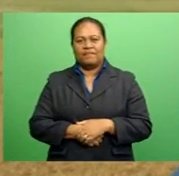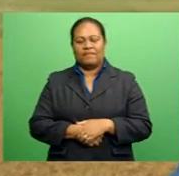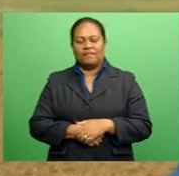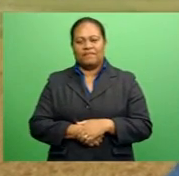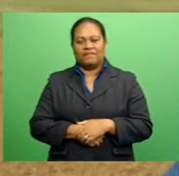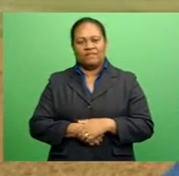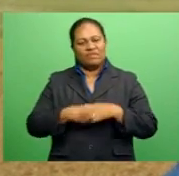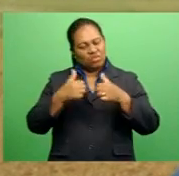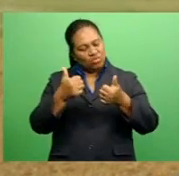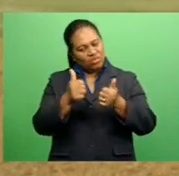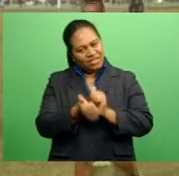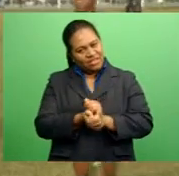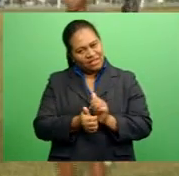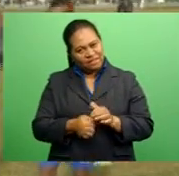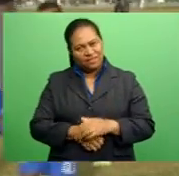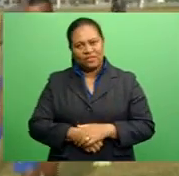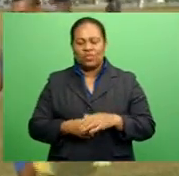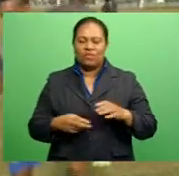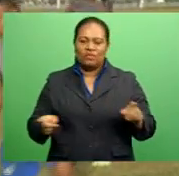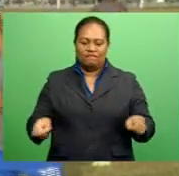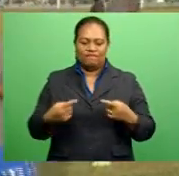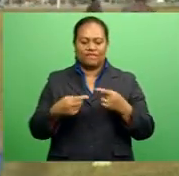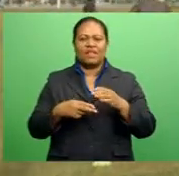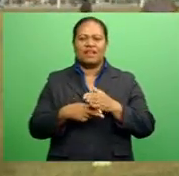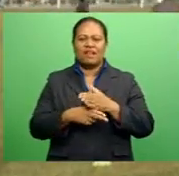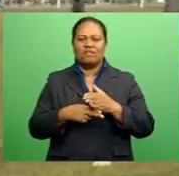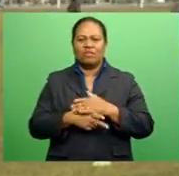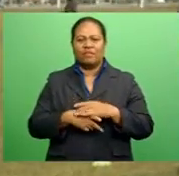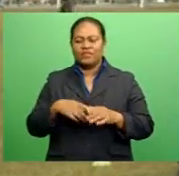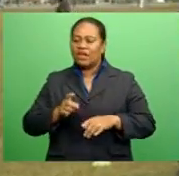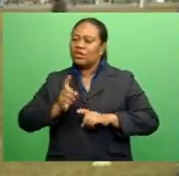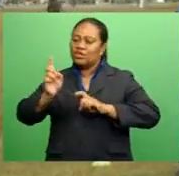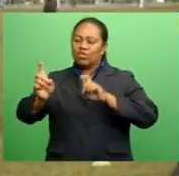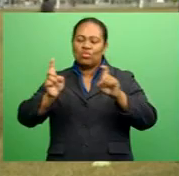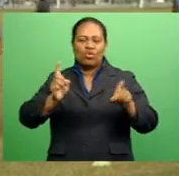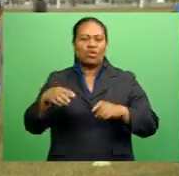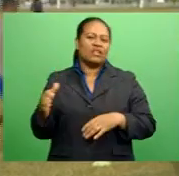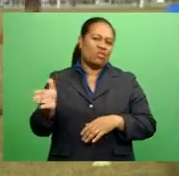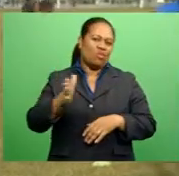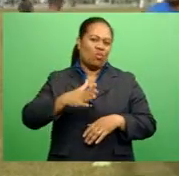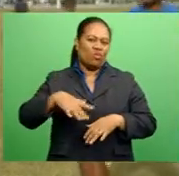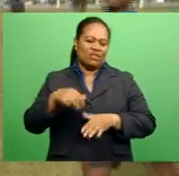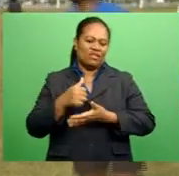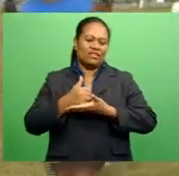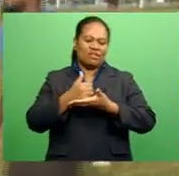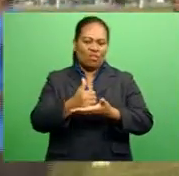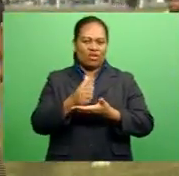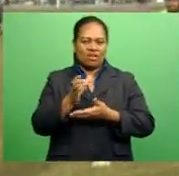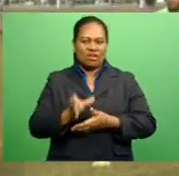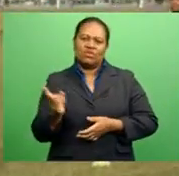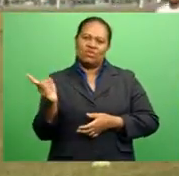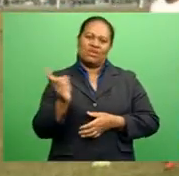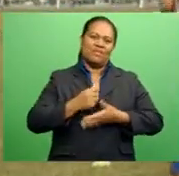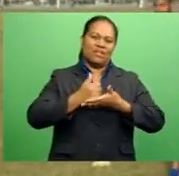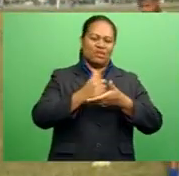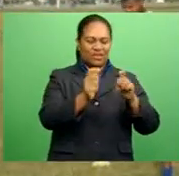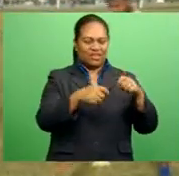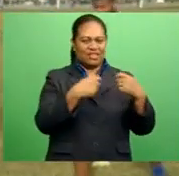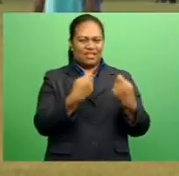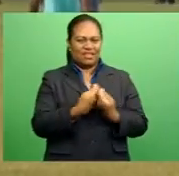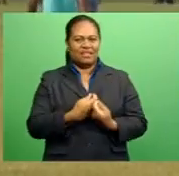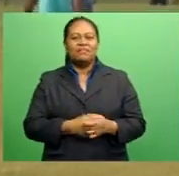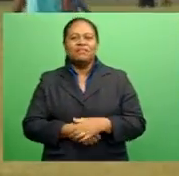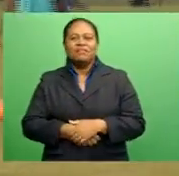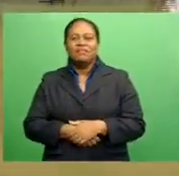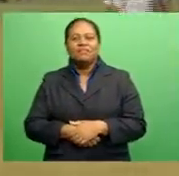a good game with Navua. They are also calling on fans to turn up in numbers and support the team against an unpredictable Navua